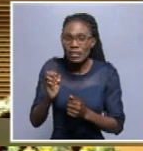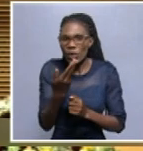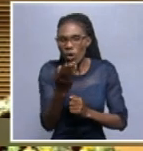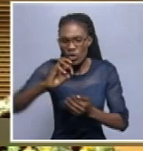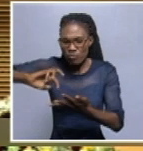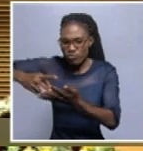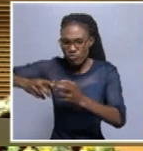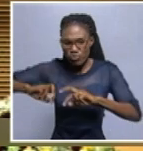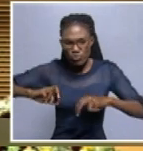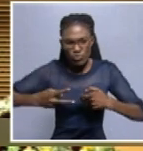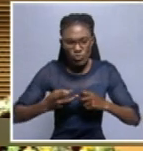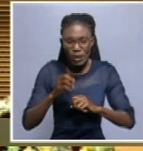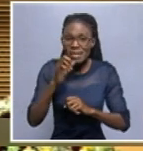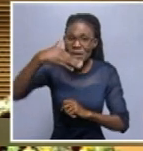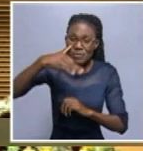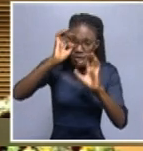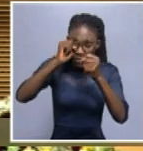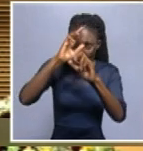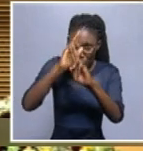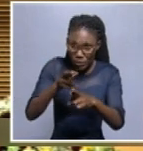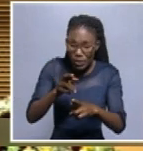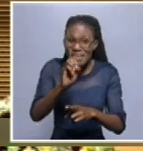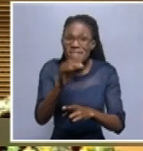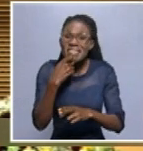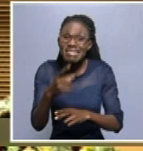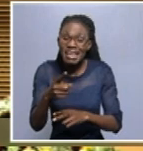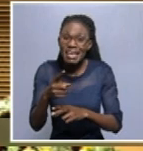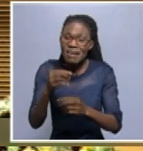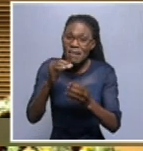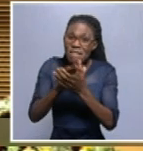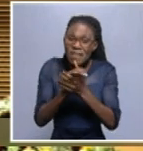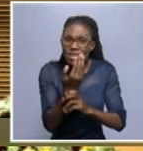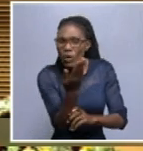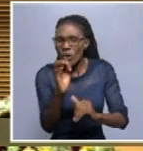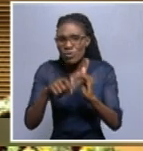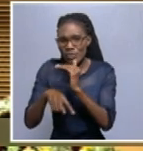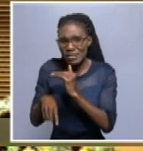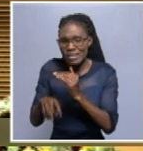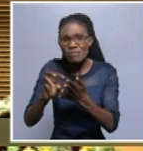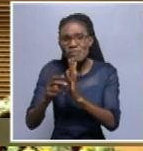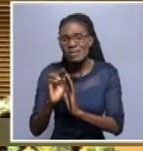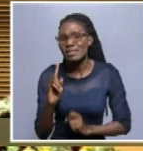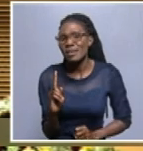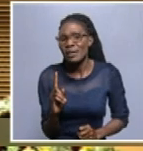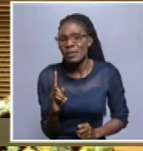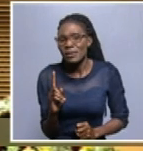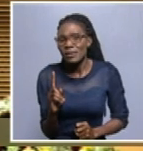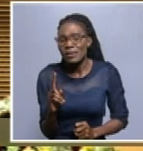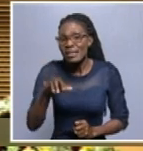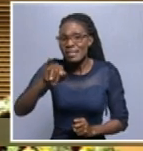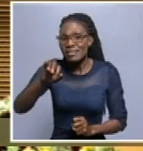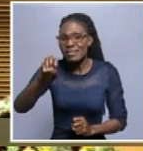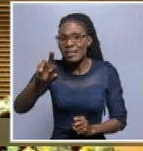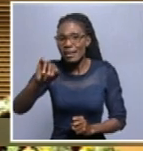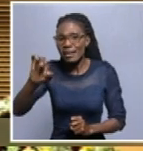obligations. So when you say you are a friend to all, then it means you are saying that what Israel is doing